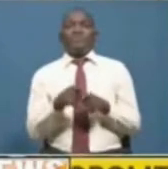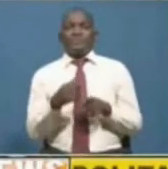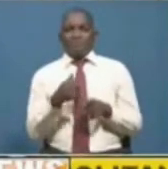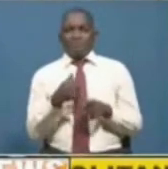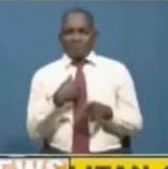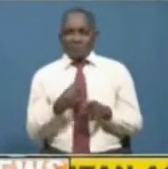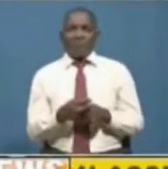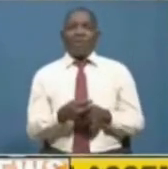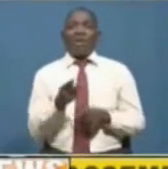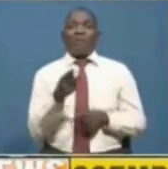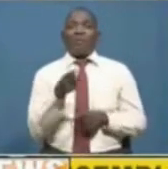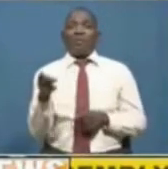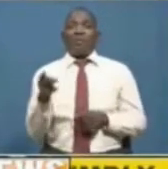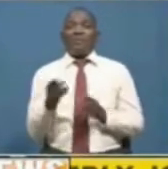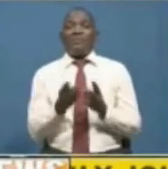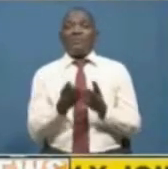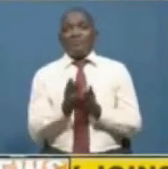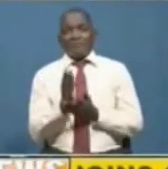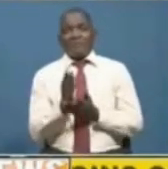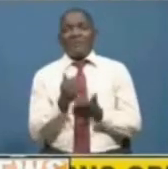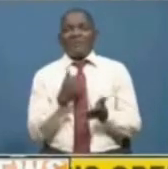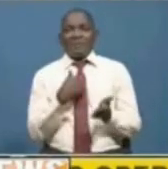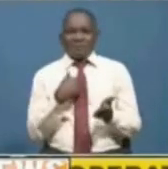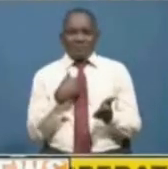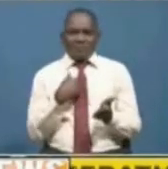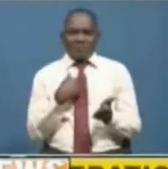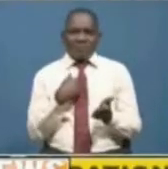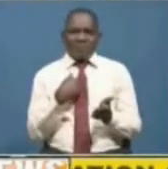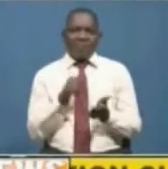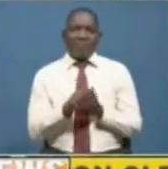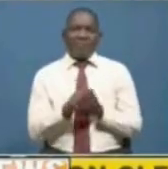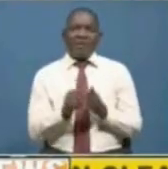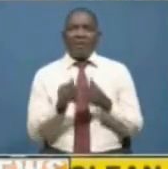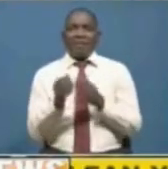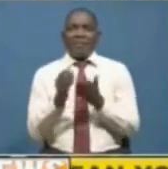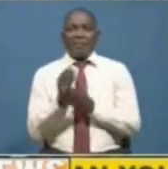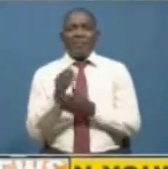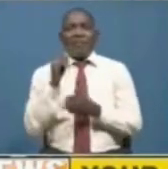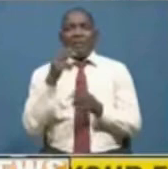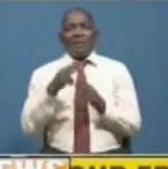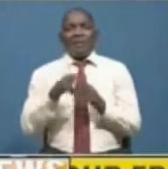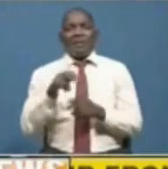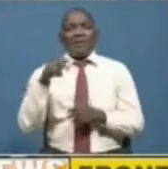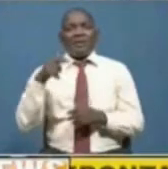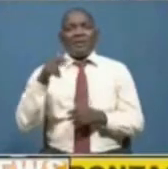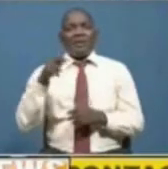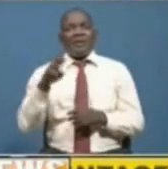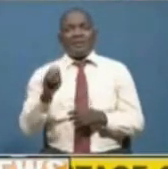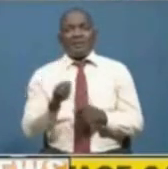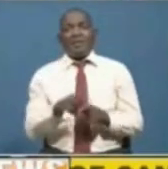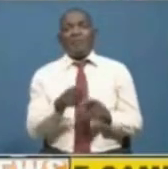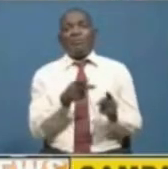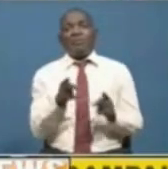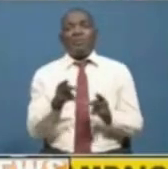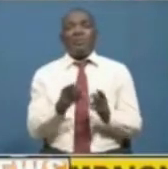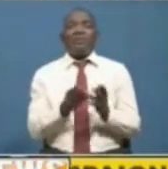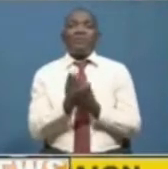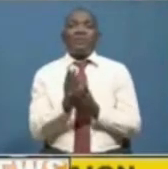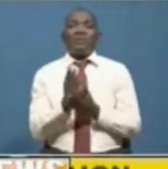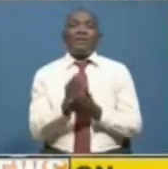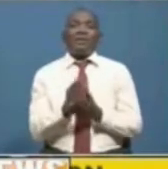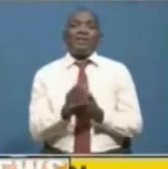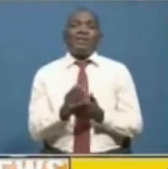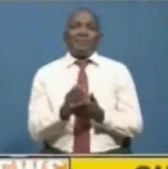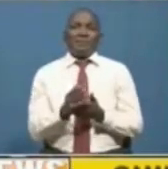property rights, which is being headed by GRACE, industrial property rights, trademarks, patents,